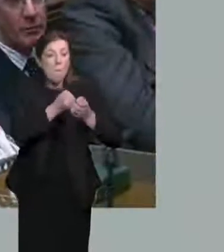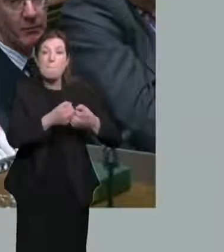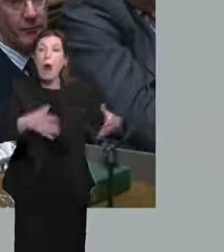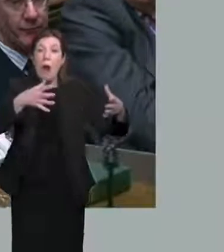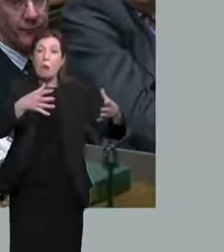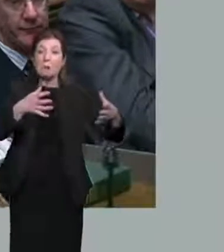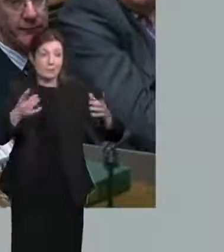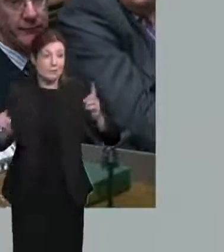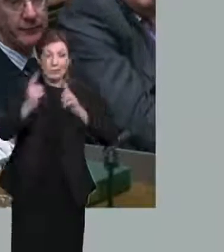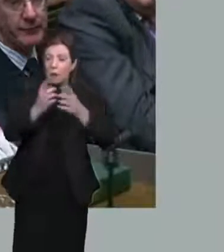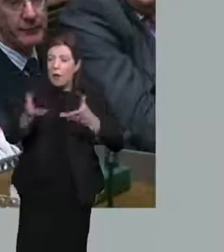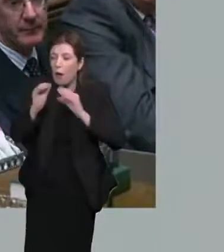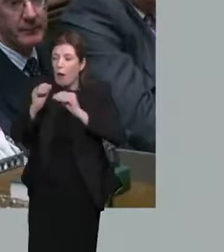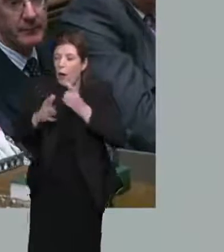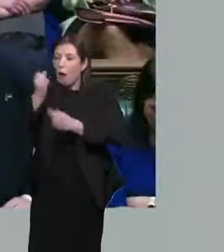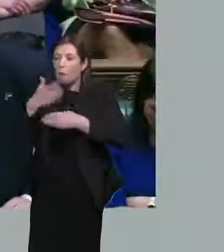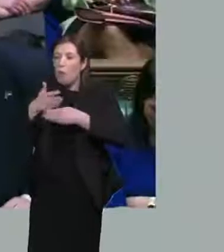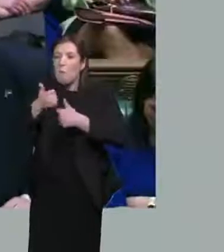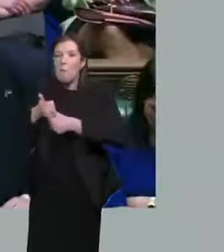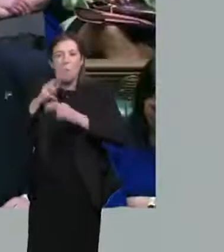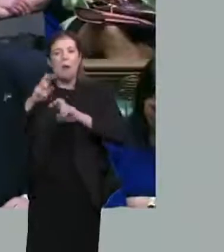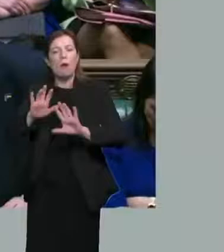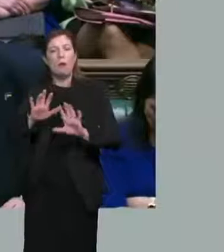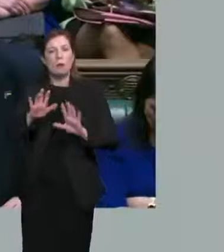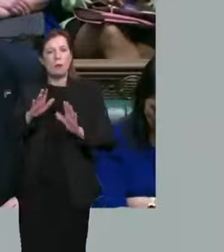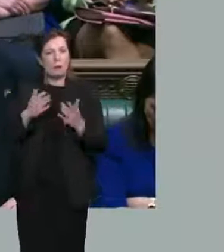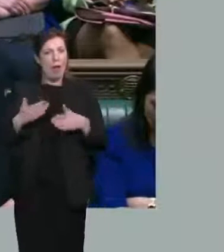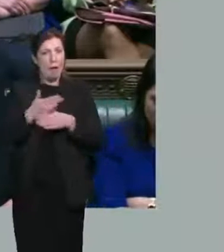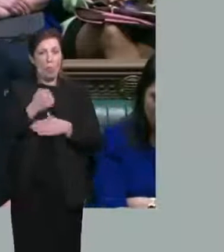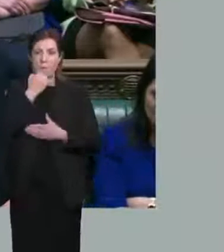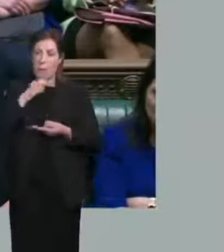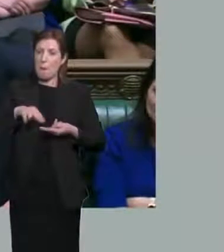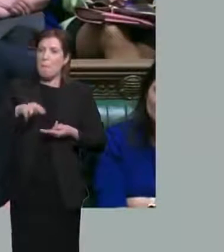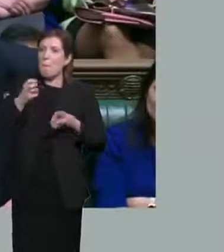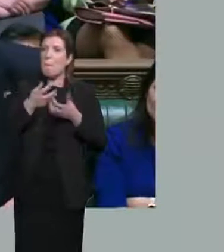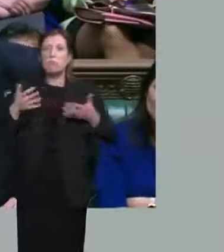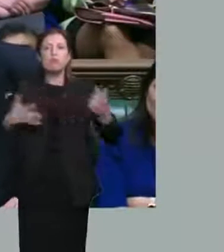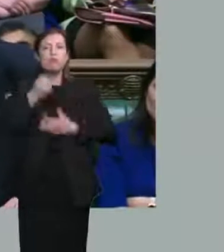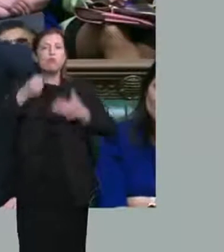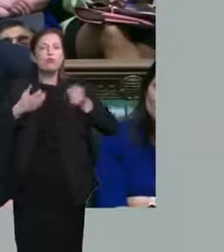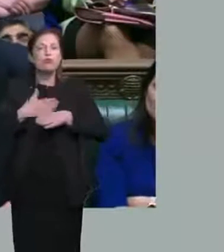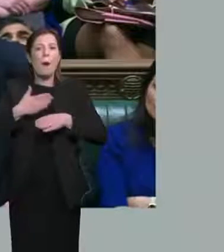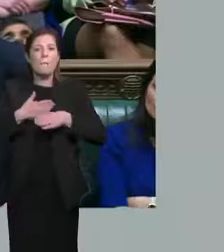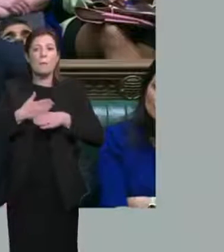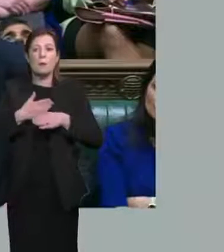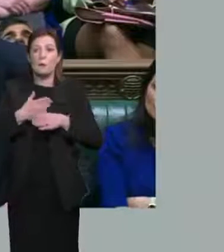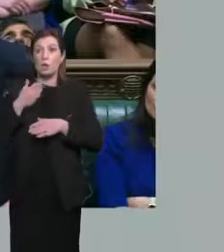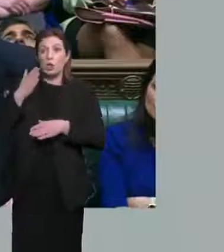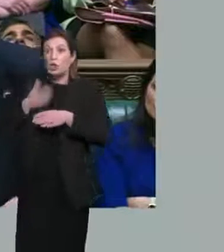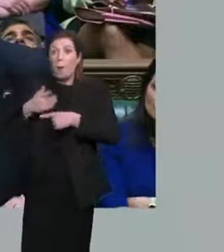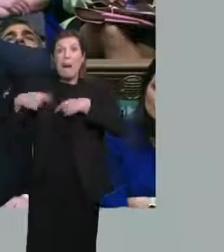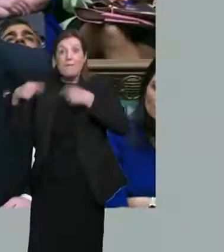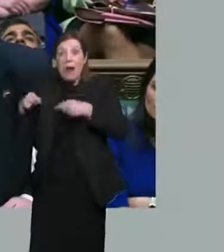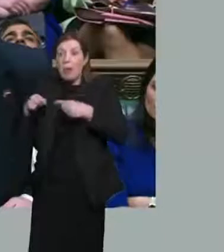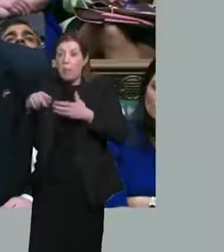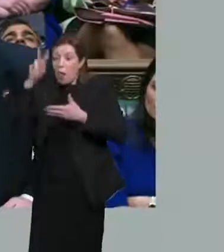and what we're seeing is employment climbing. We're seeing vacancies growing. Mr. Speaker, we are